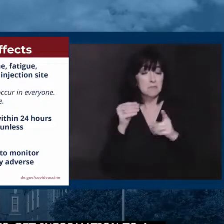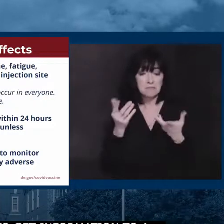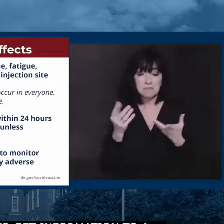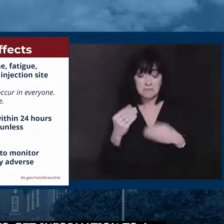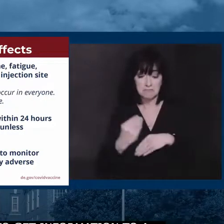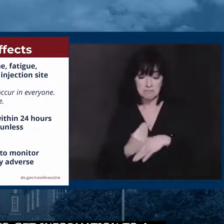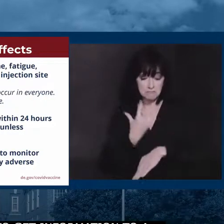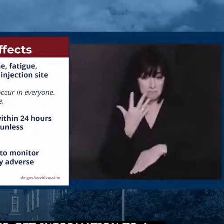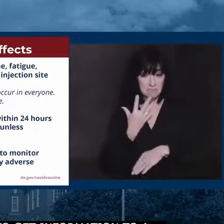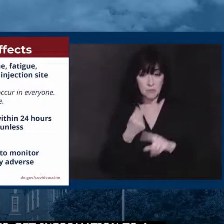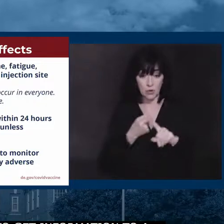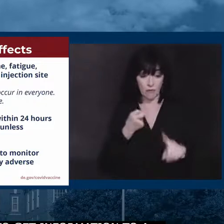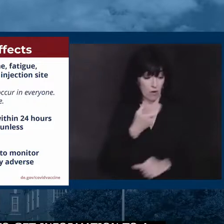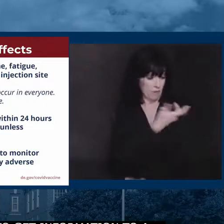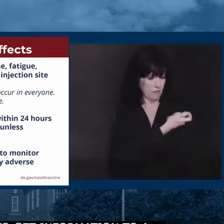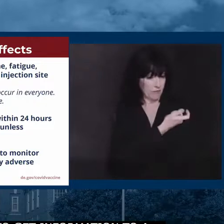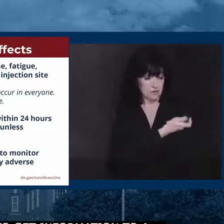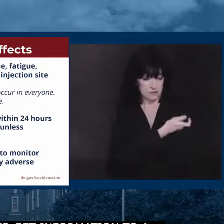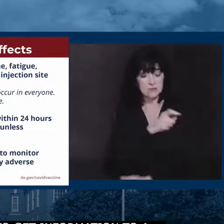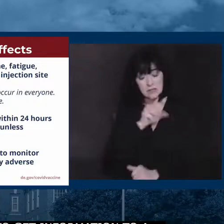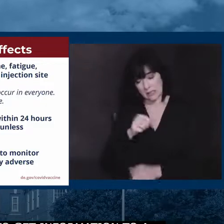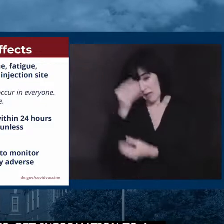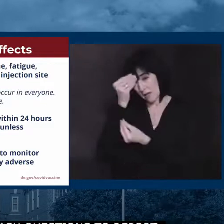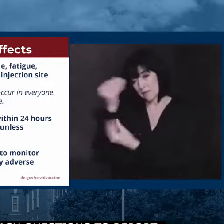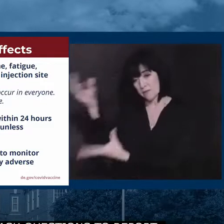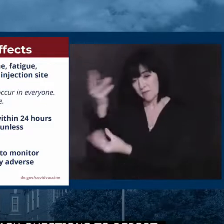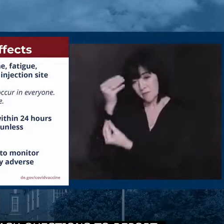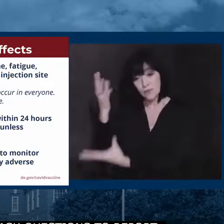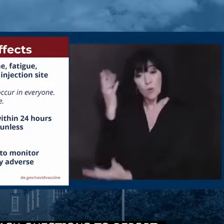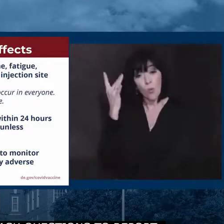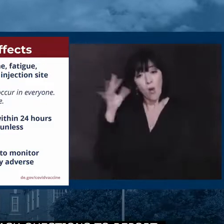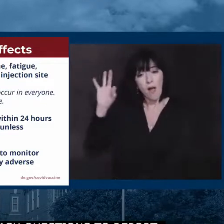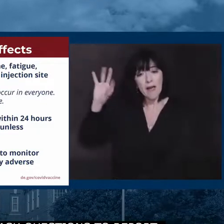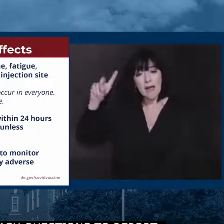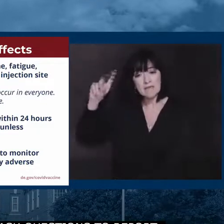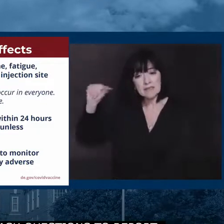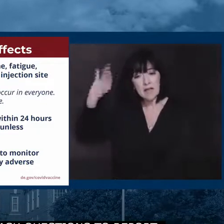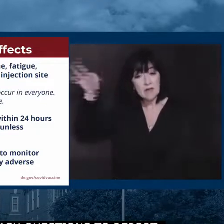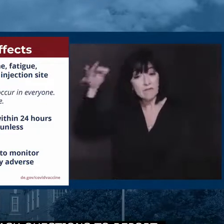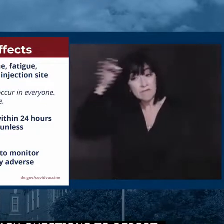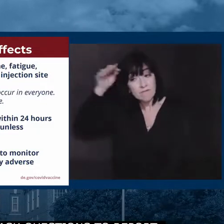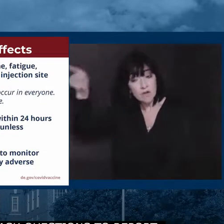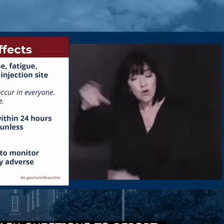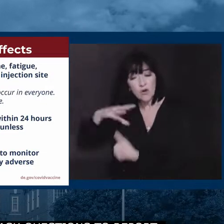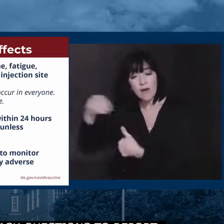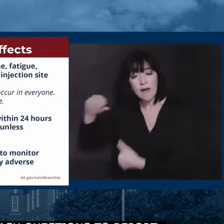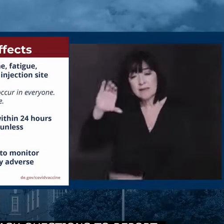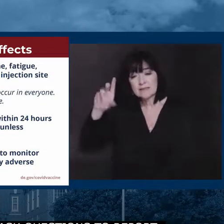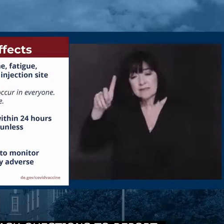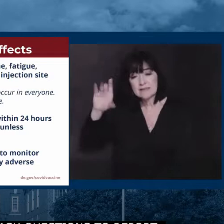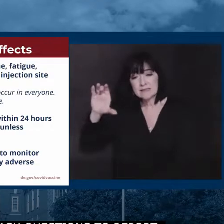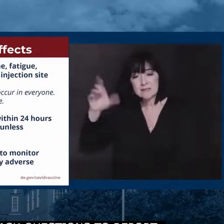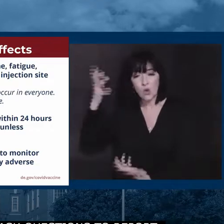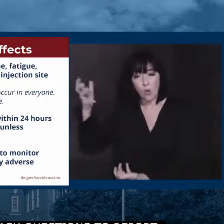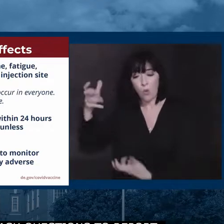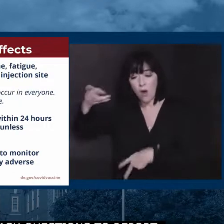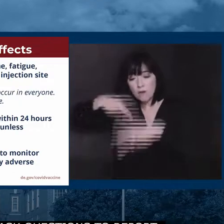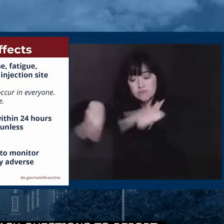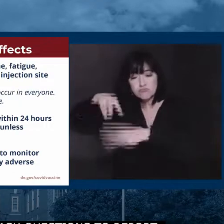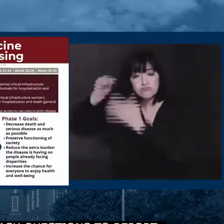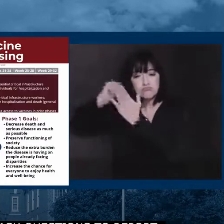the vaccine, so that FDA and CDC can continue to monitor very closely for any potential side